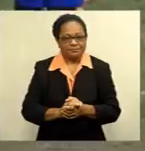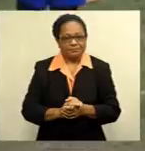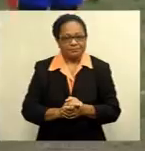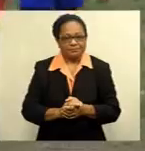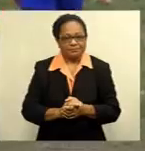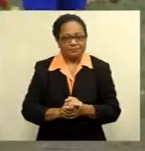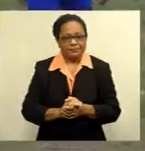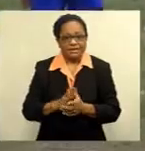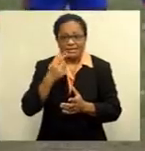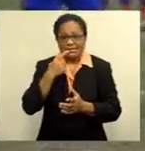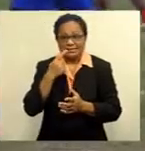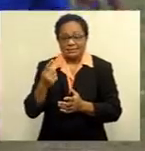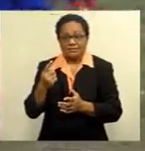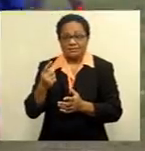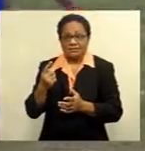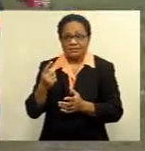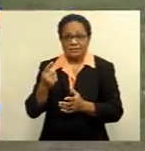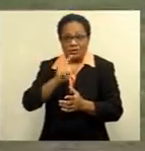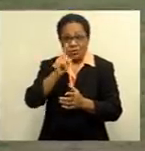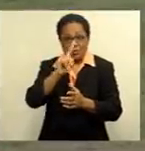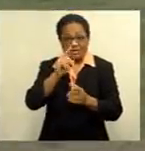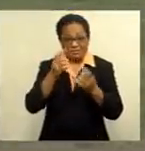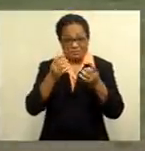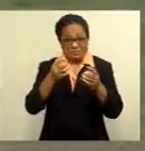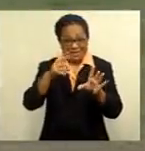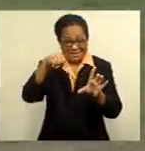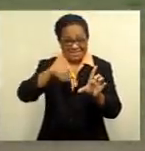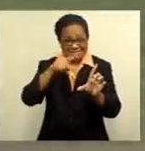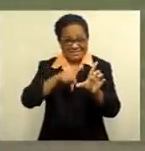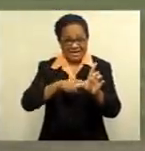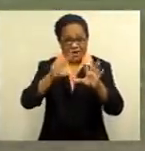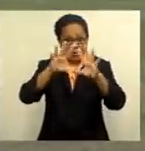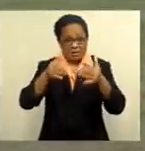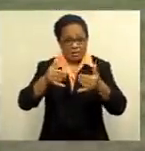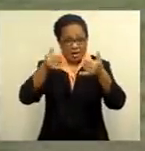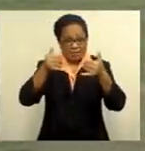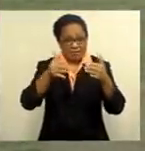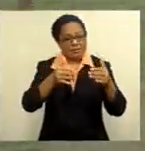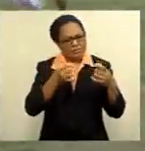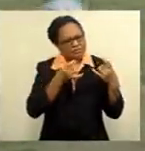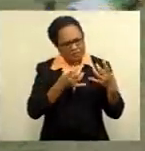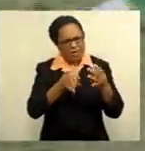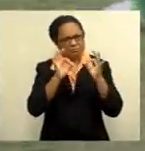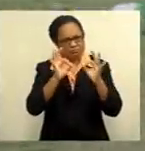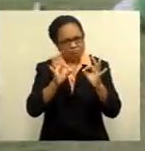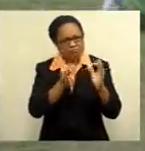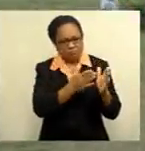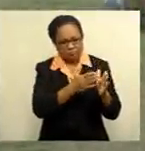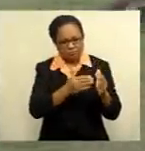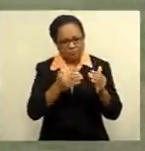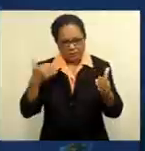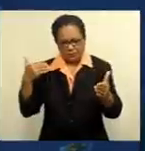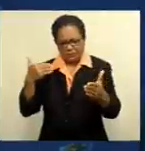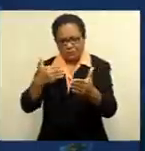things that we prepared for this year World Cup, it's already been done. So we just try to